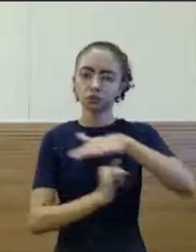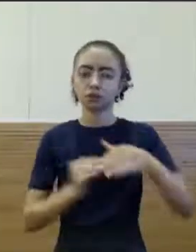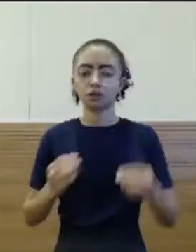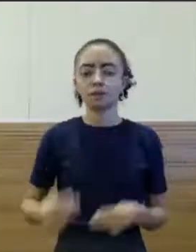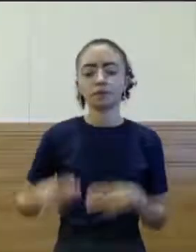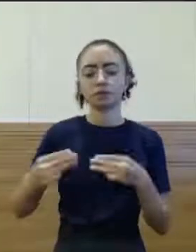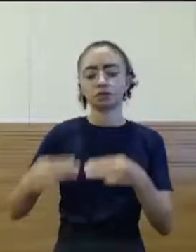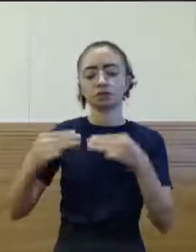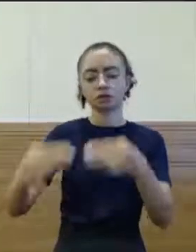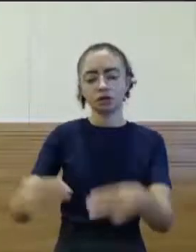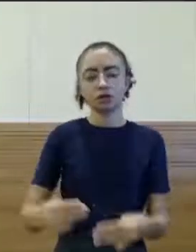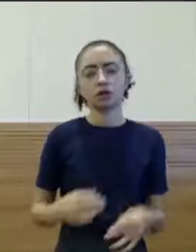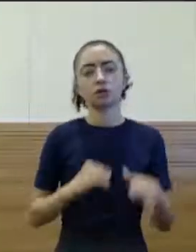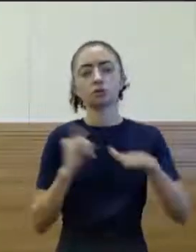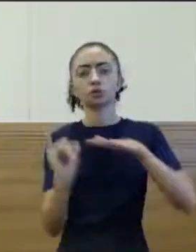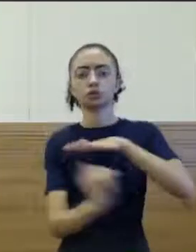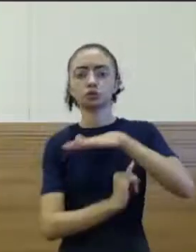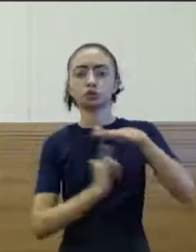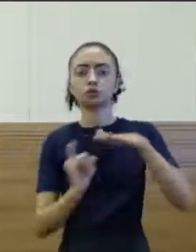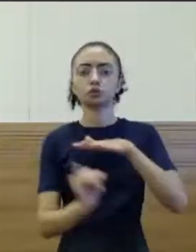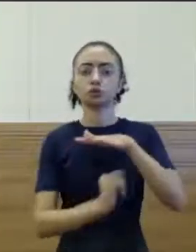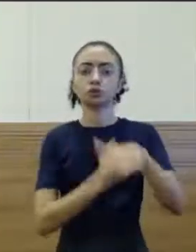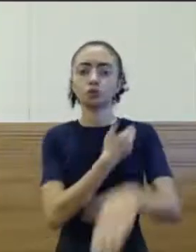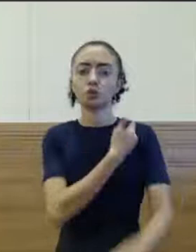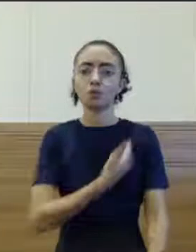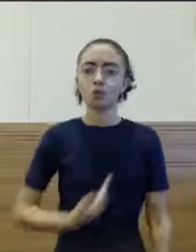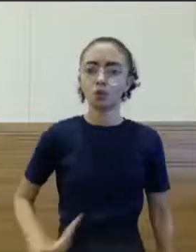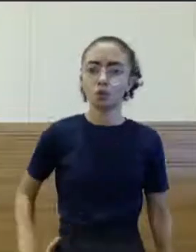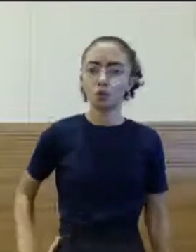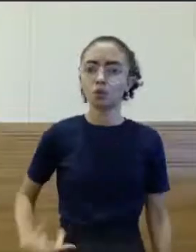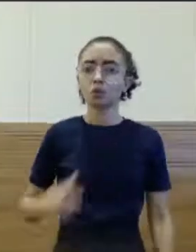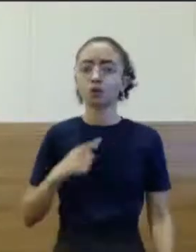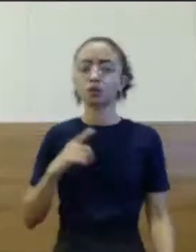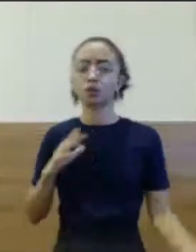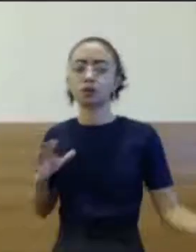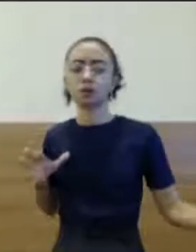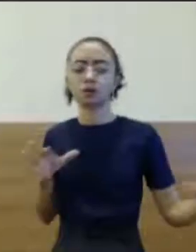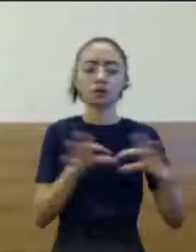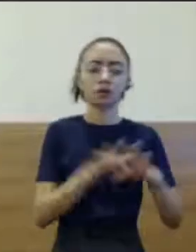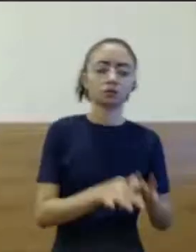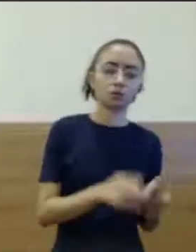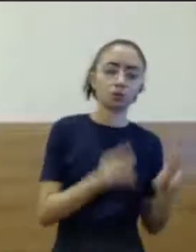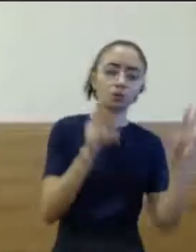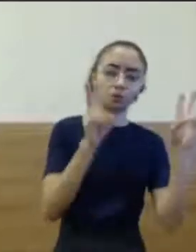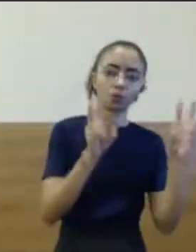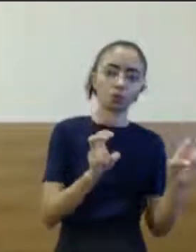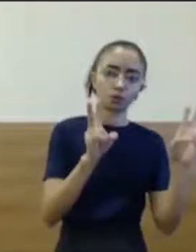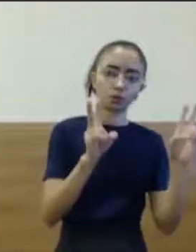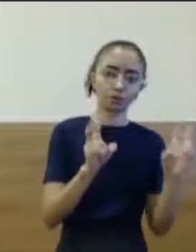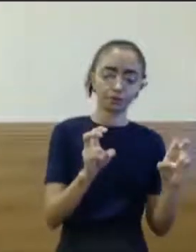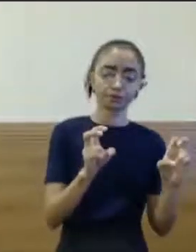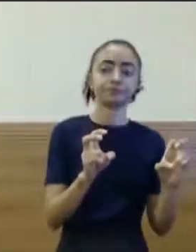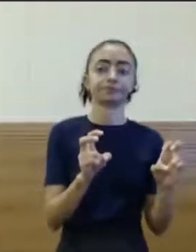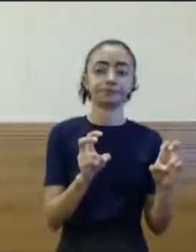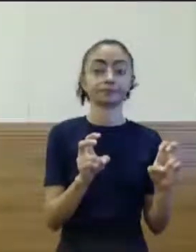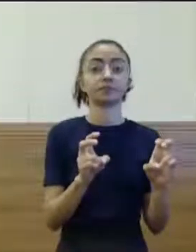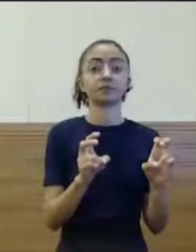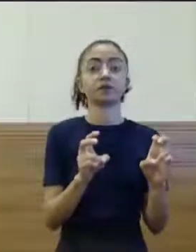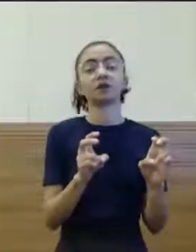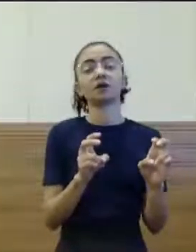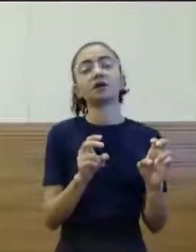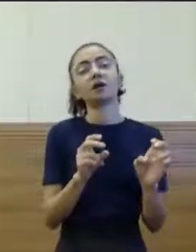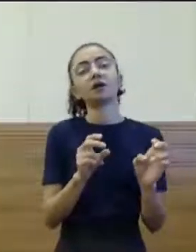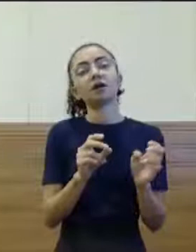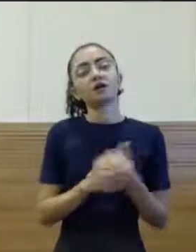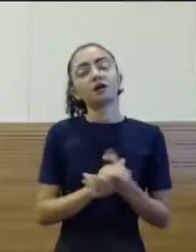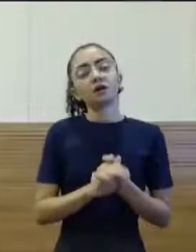and other public institutions that has links to the theme. In Article